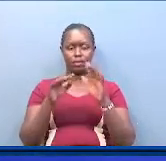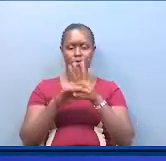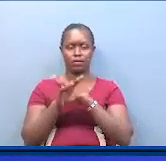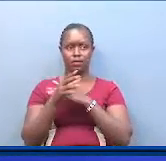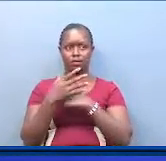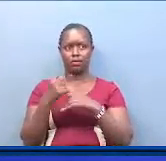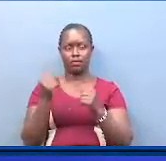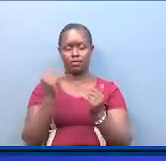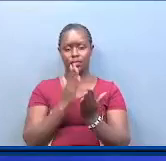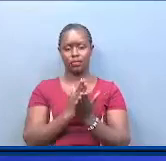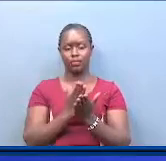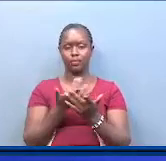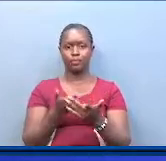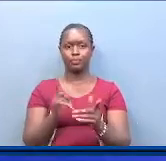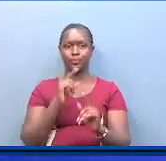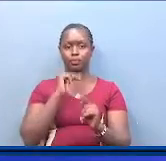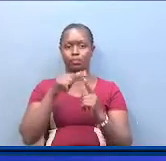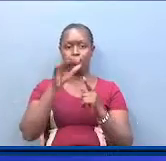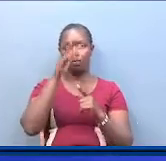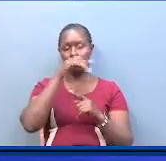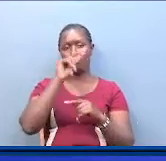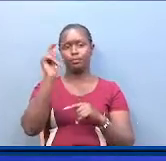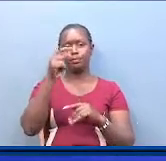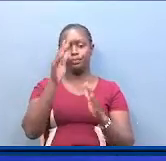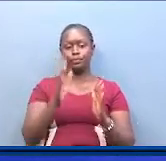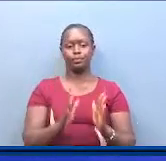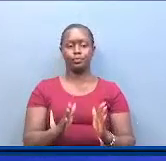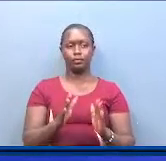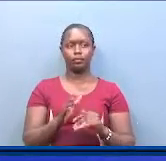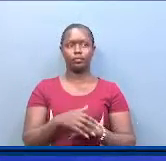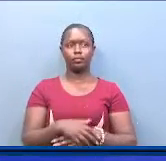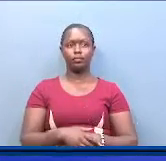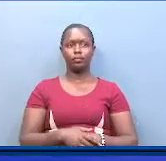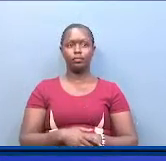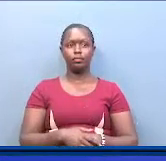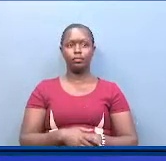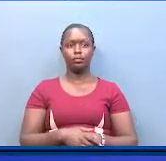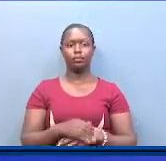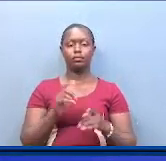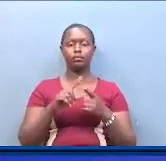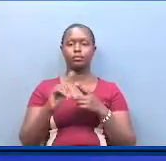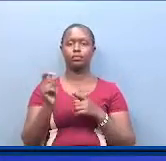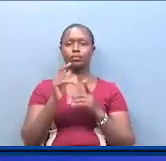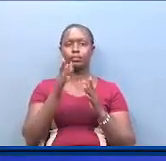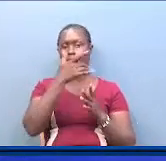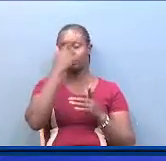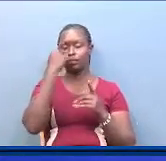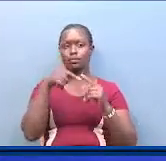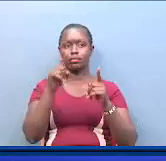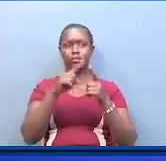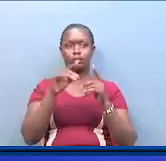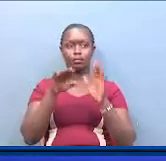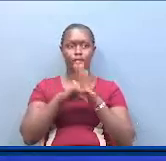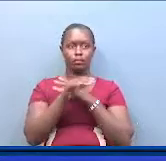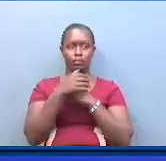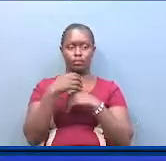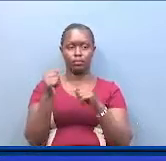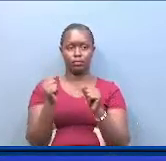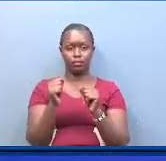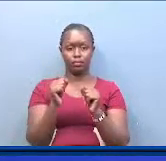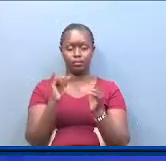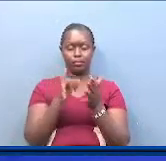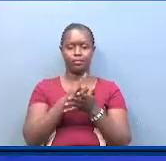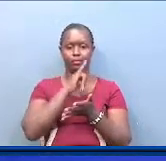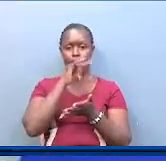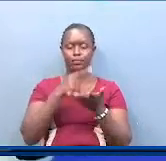For heaven's sake, let us not lie to Kenyans. Let us not lie to Kenyans because he is still the deputy president. That